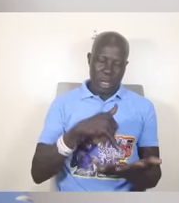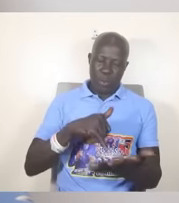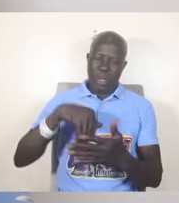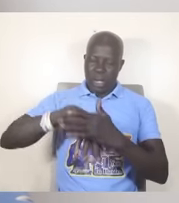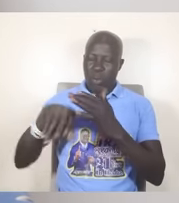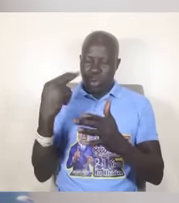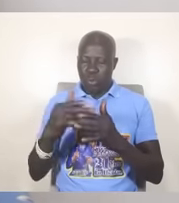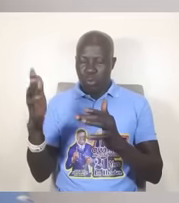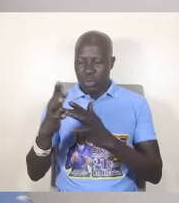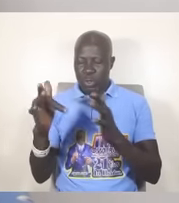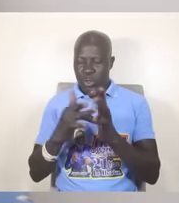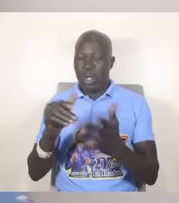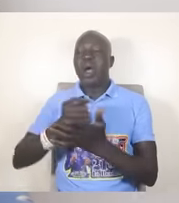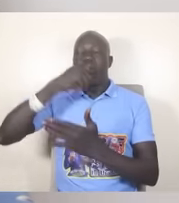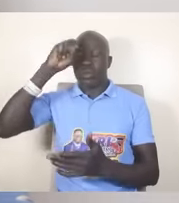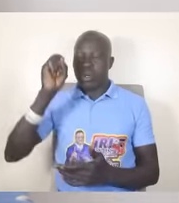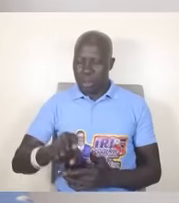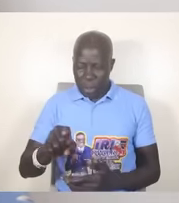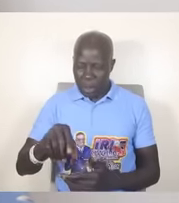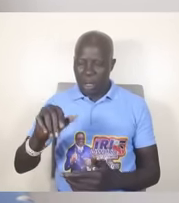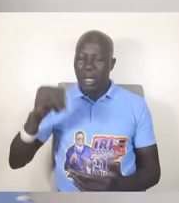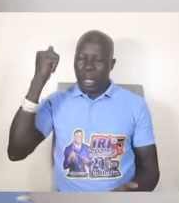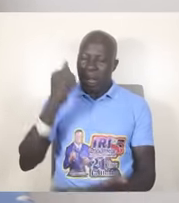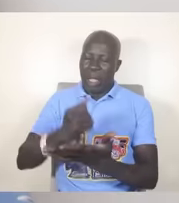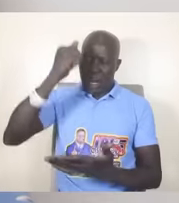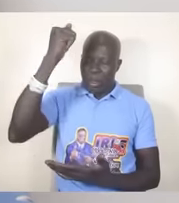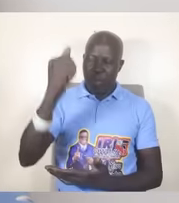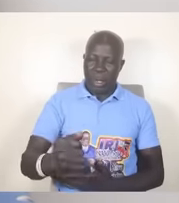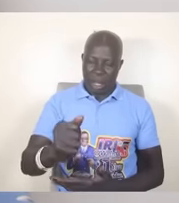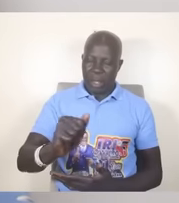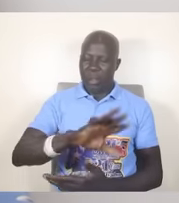Loruko Jesu. In the name of Jesus. Mo para se. I decree. E me yen ko fire.